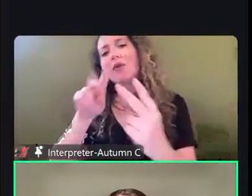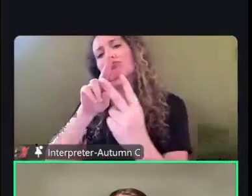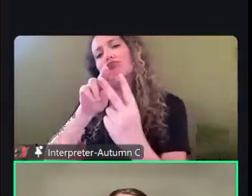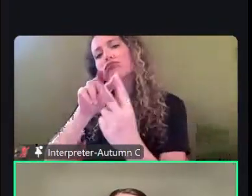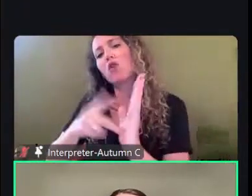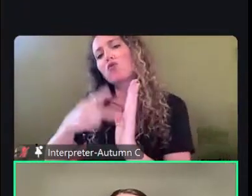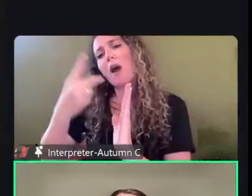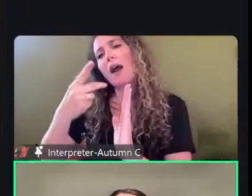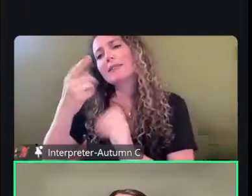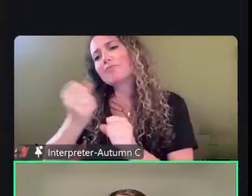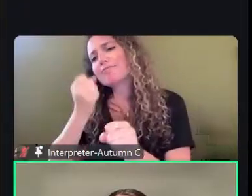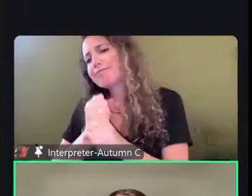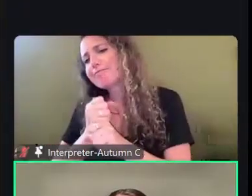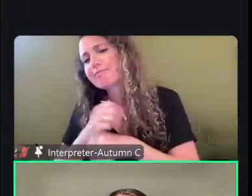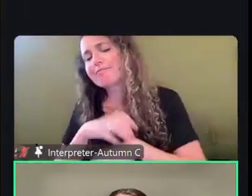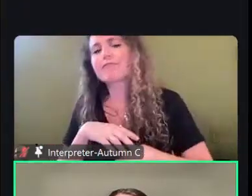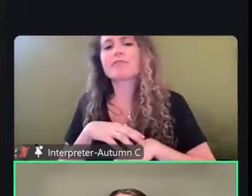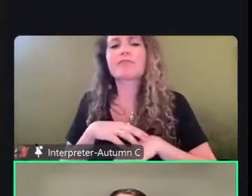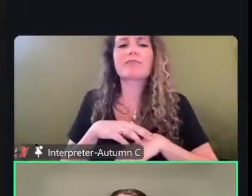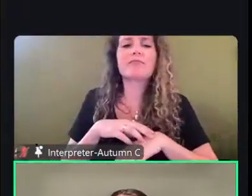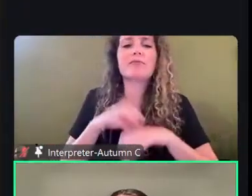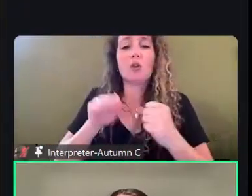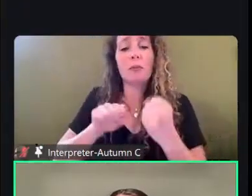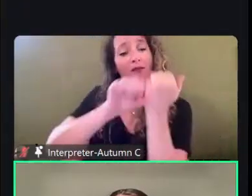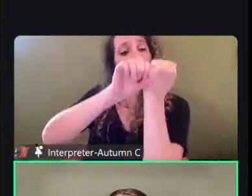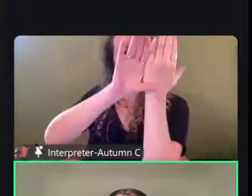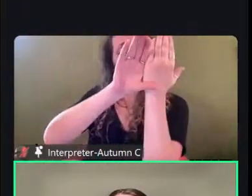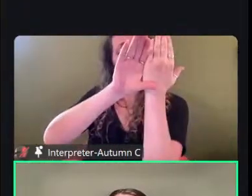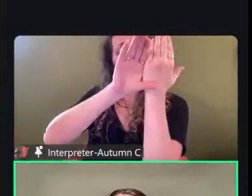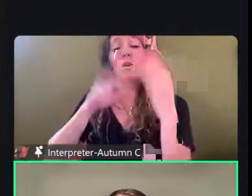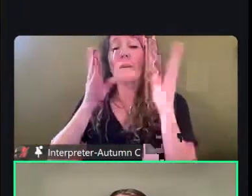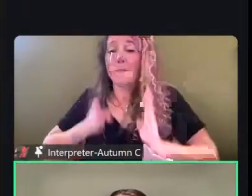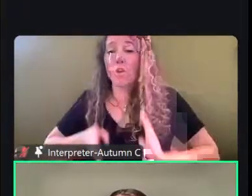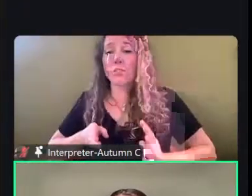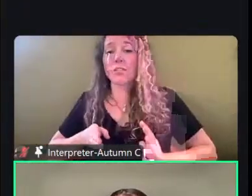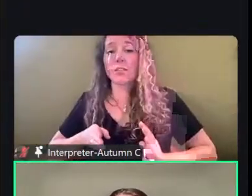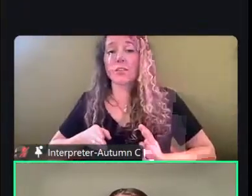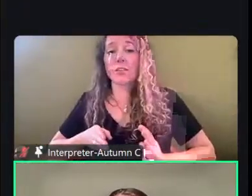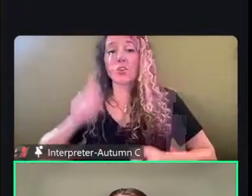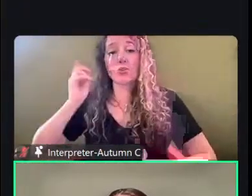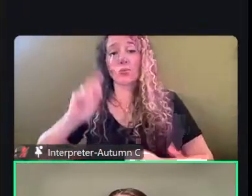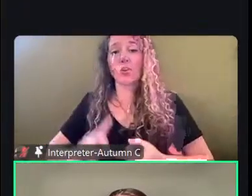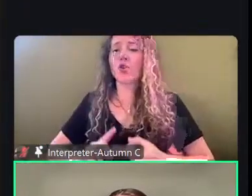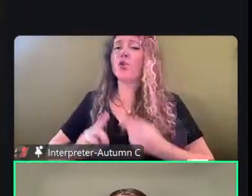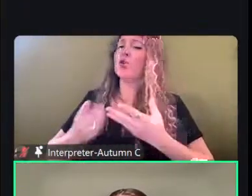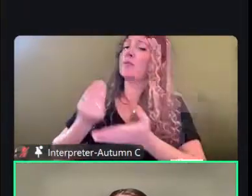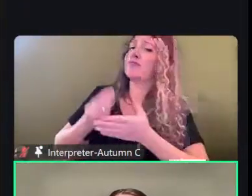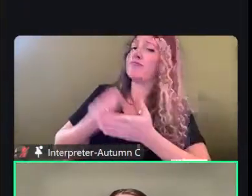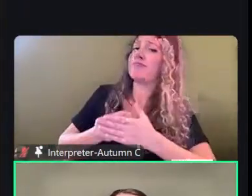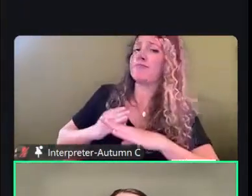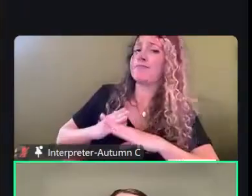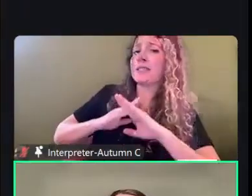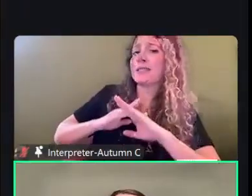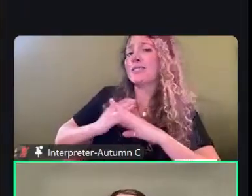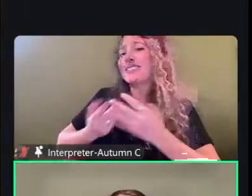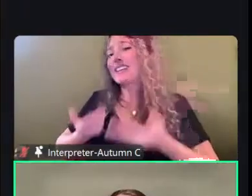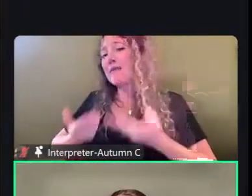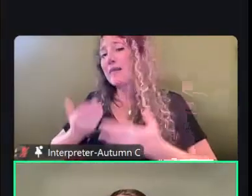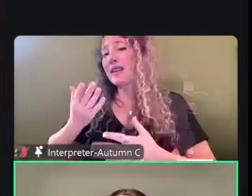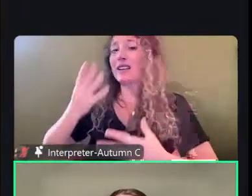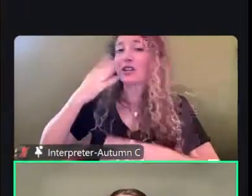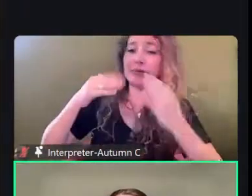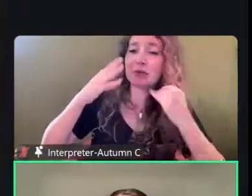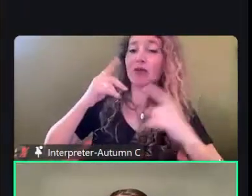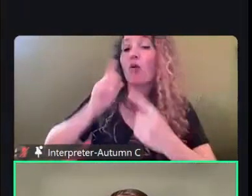or in person. We were able to provide financial support to reduce some financial barriers that might be at play, especially